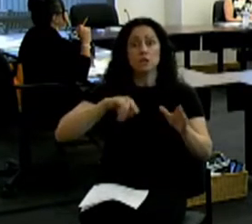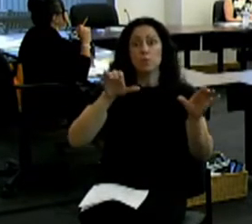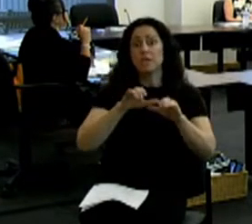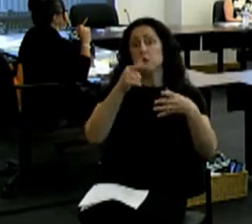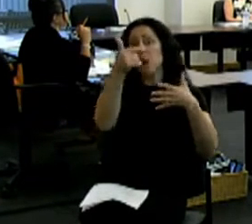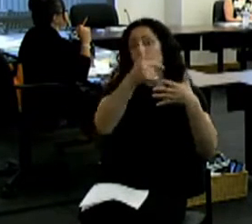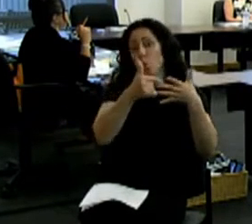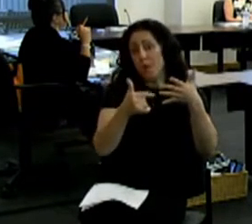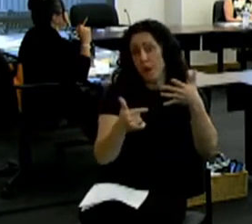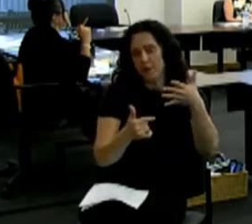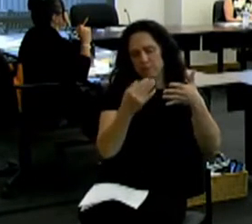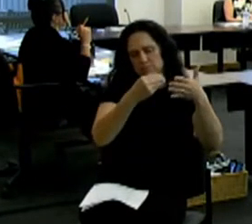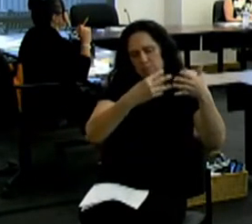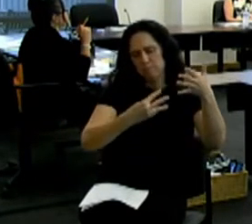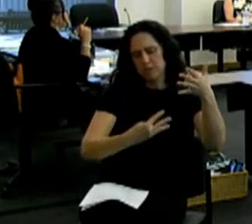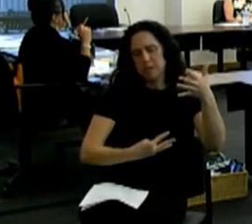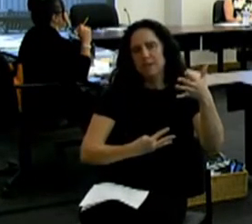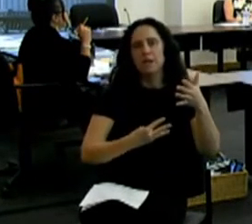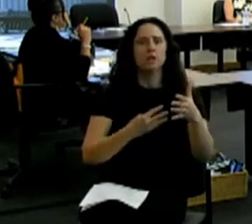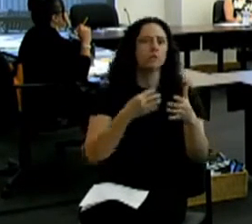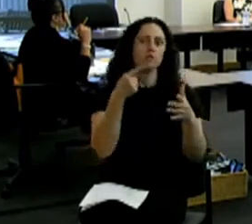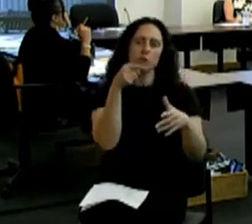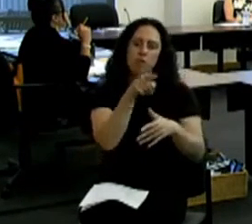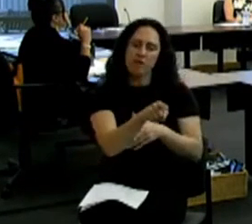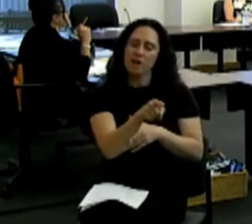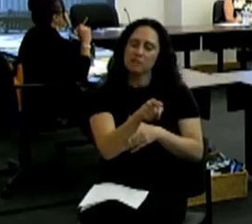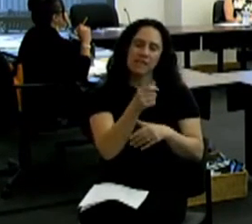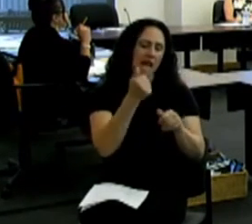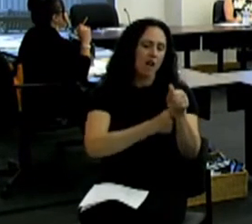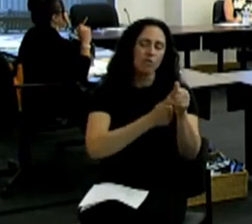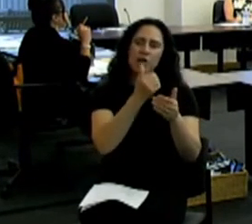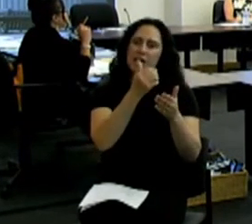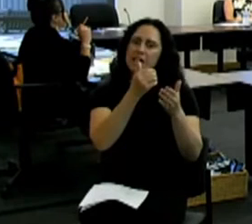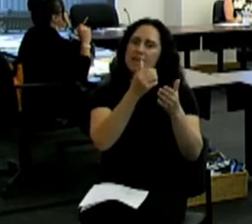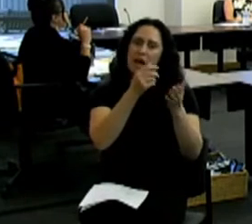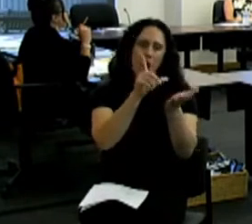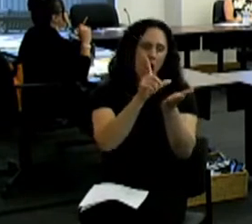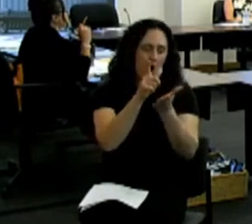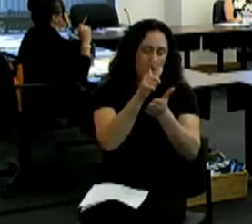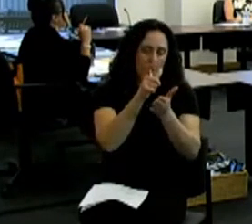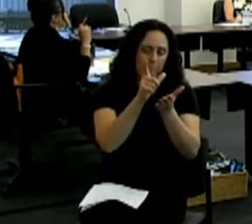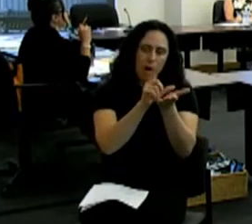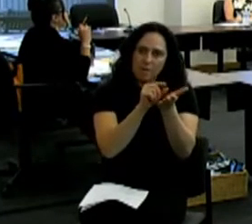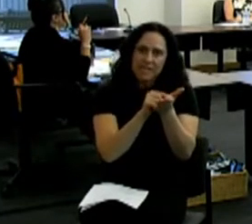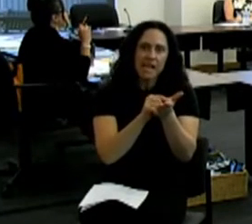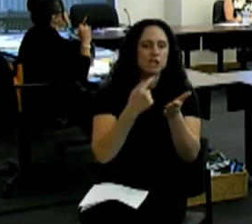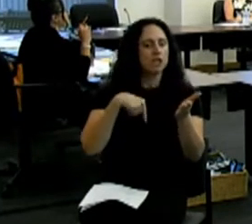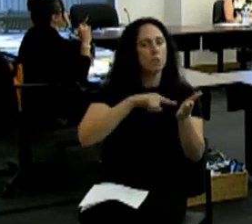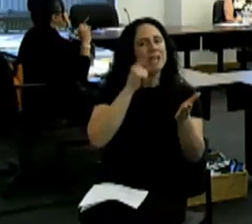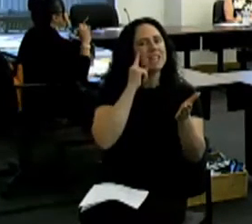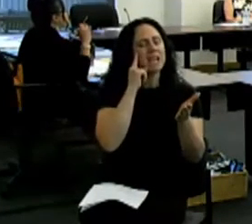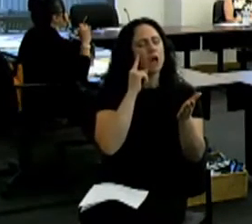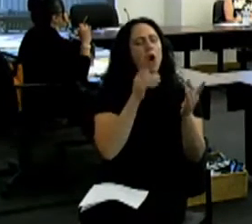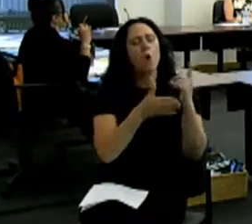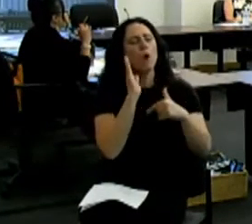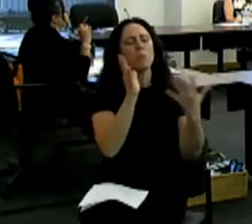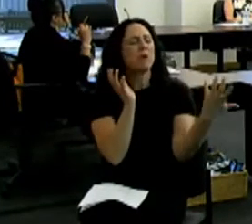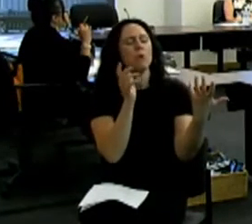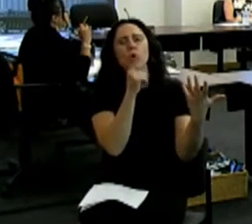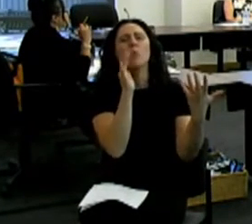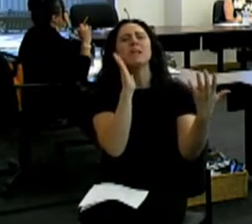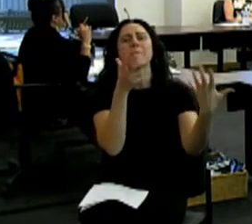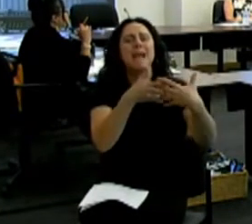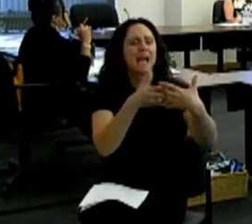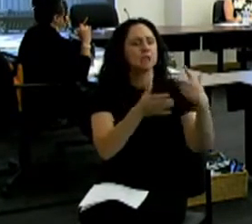query. So there's a conscious thought, every single piece, depending on what's in it, we think, what age group would this go to? What, you